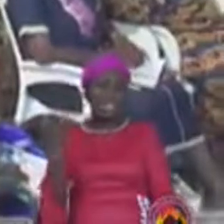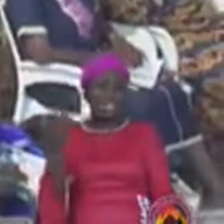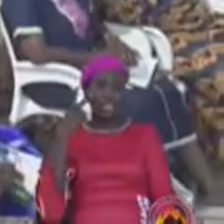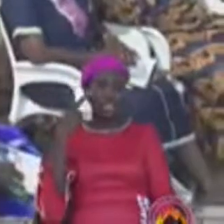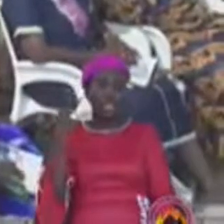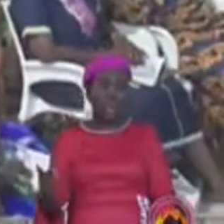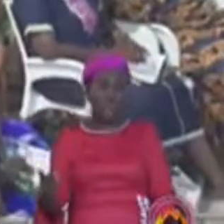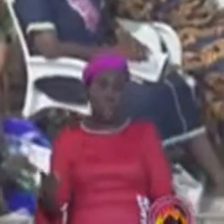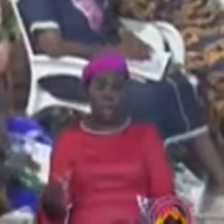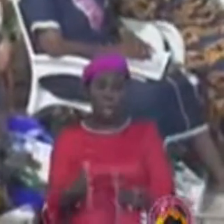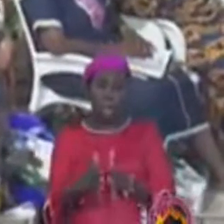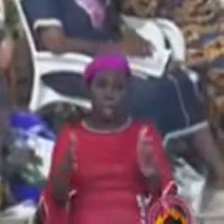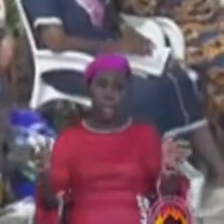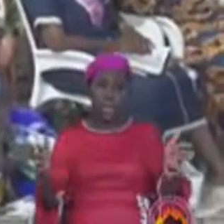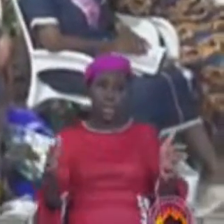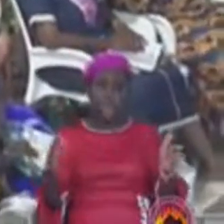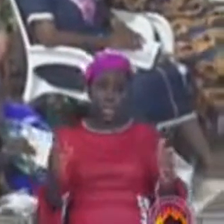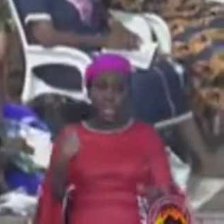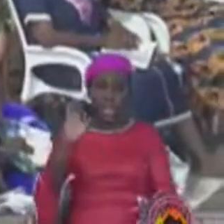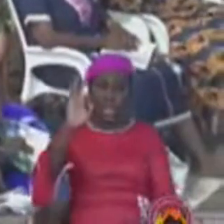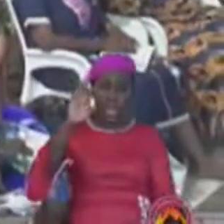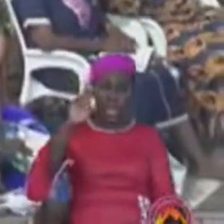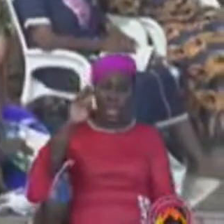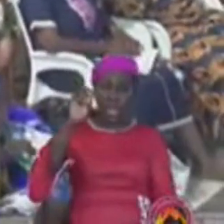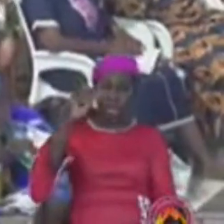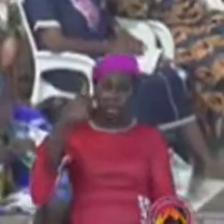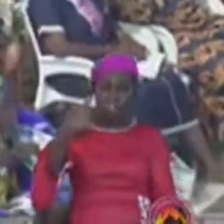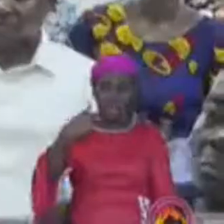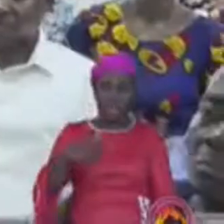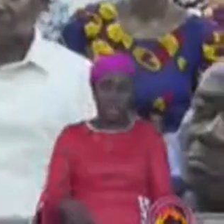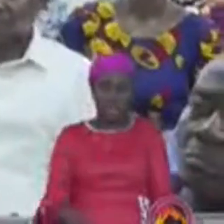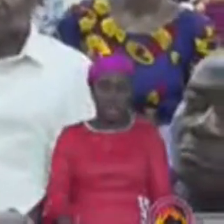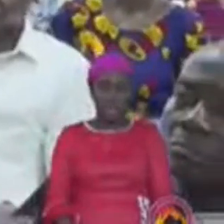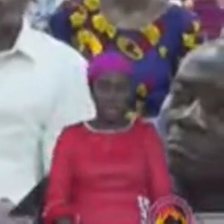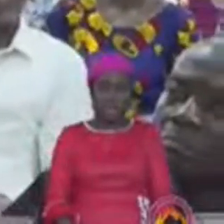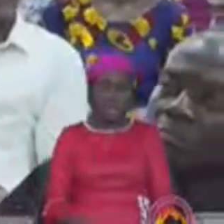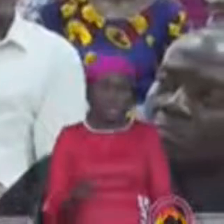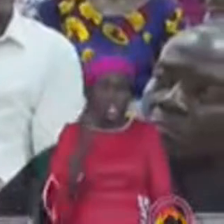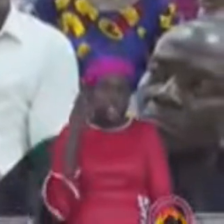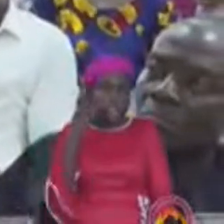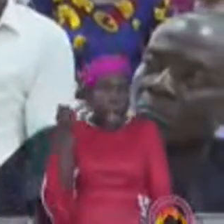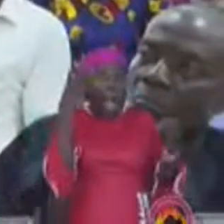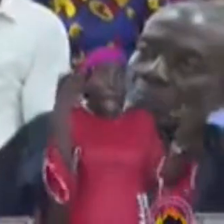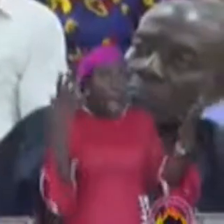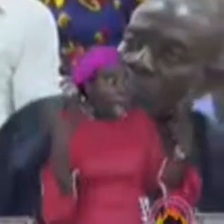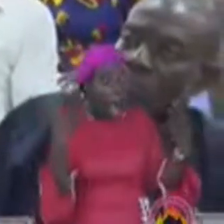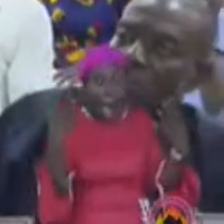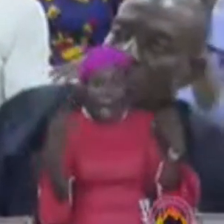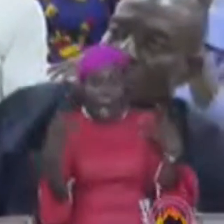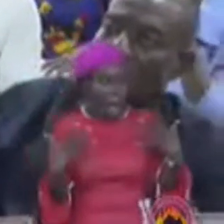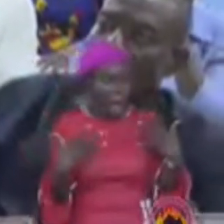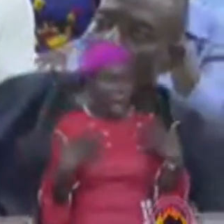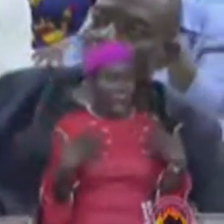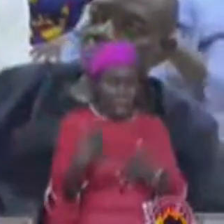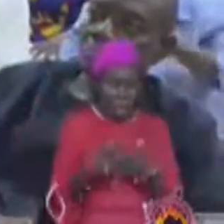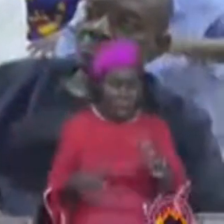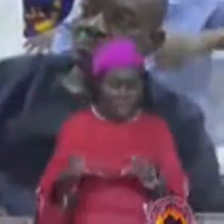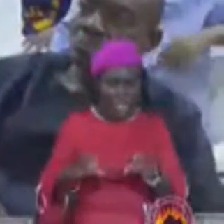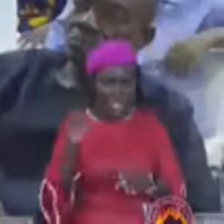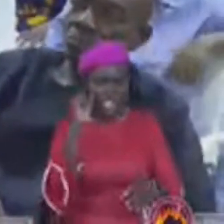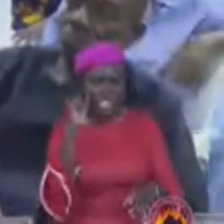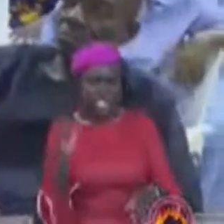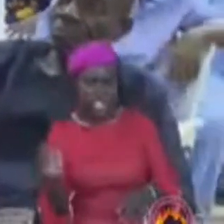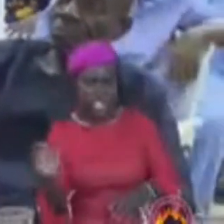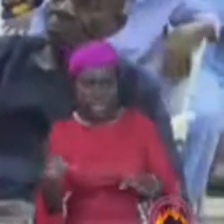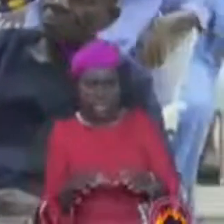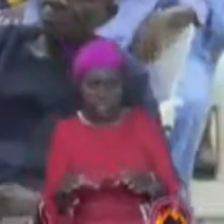at the top of the egusi soup. Lori obe egusi. She was alarmed. Oh, yeah, then. So what did she do? Kilo to wa se.